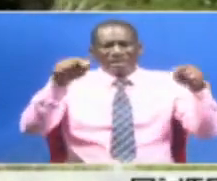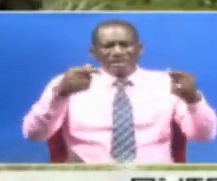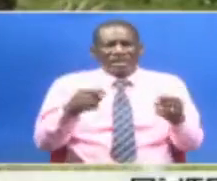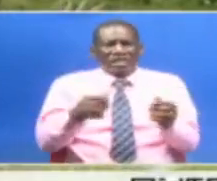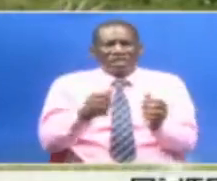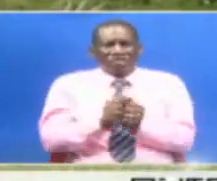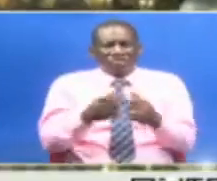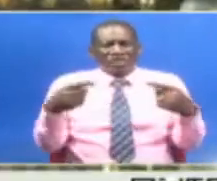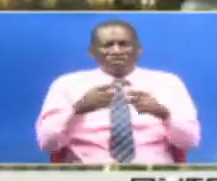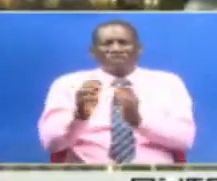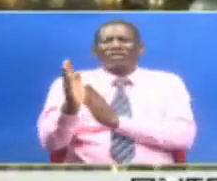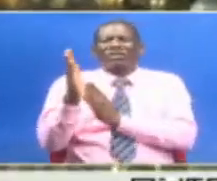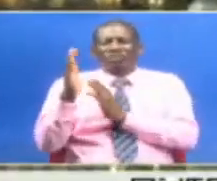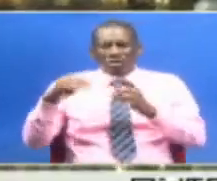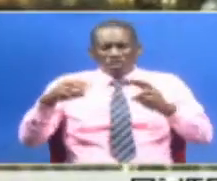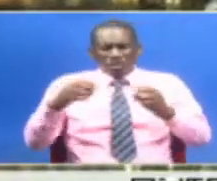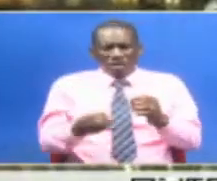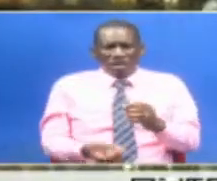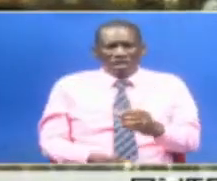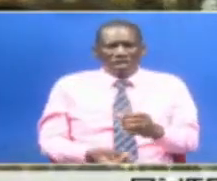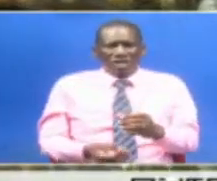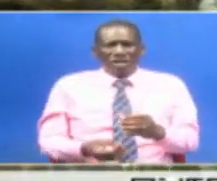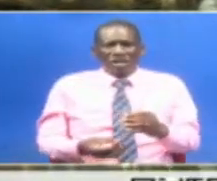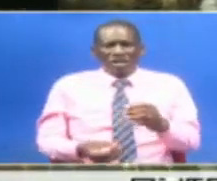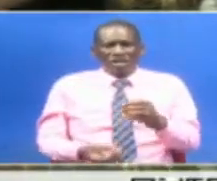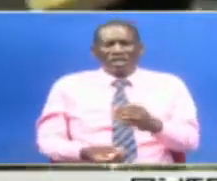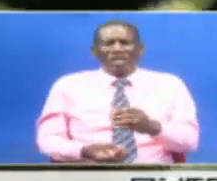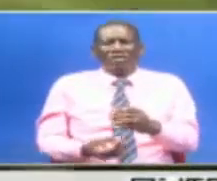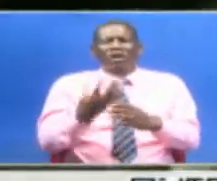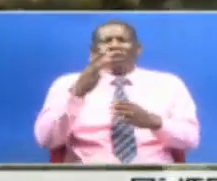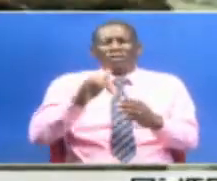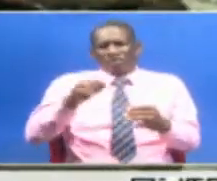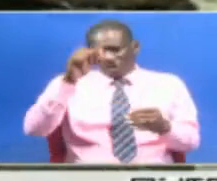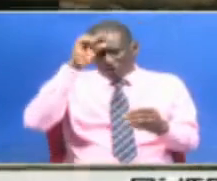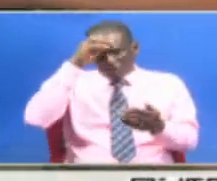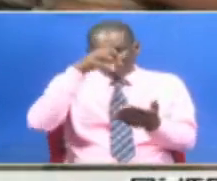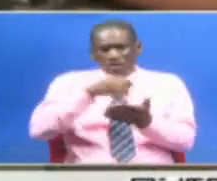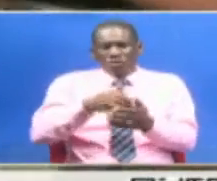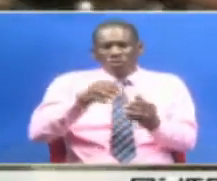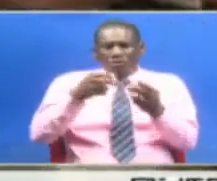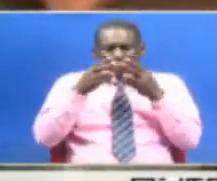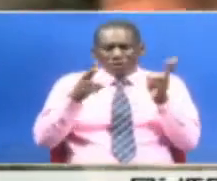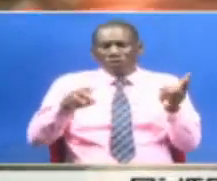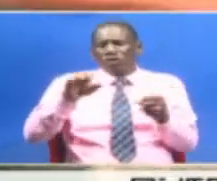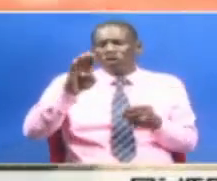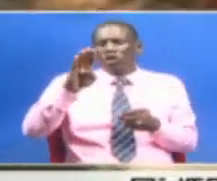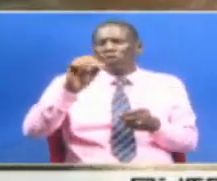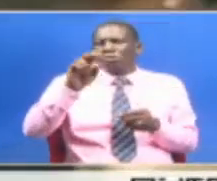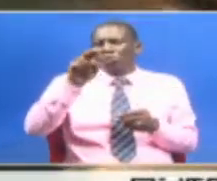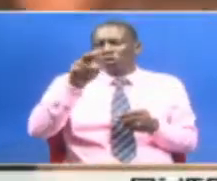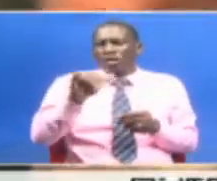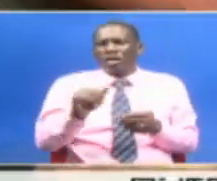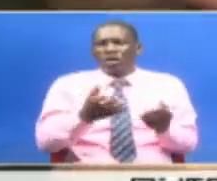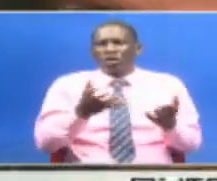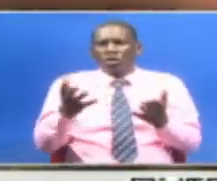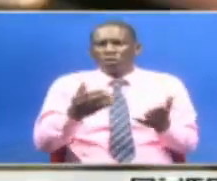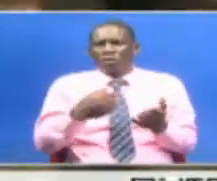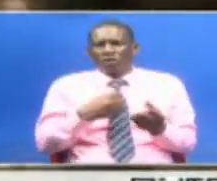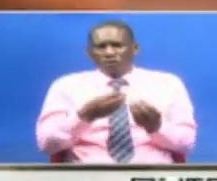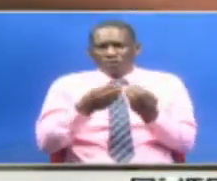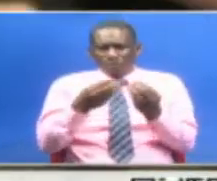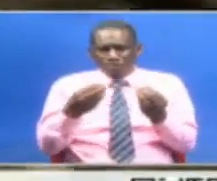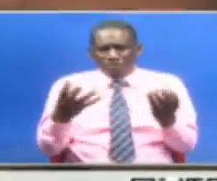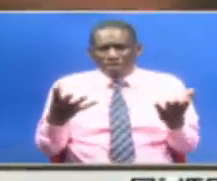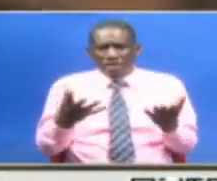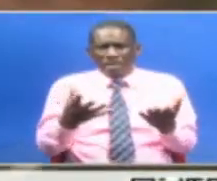several security operations launched by the state, including Amani Boni, which has since seen the deployment of heavy and